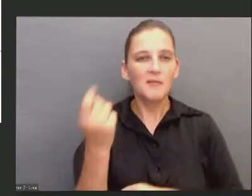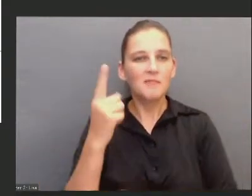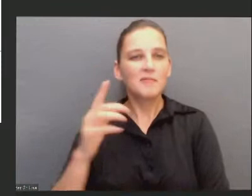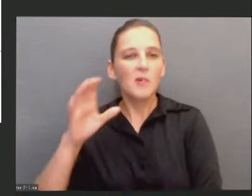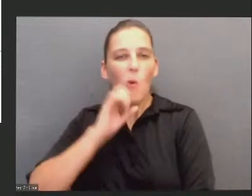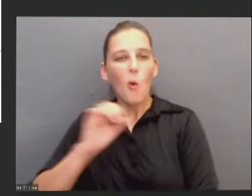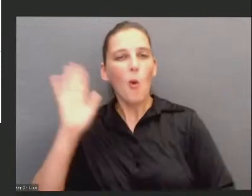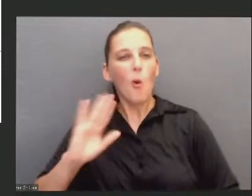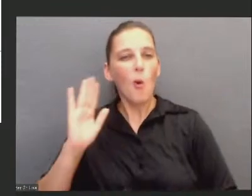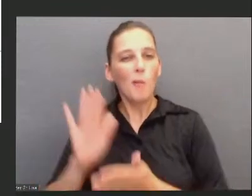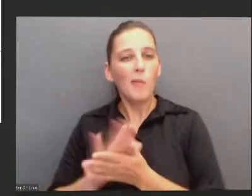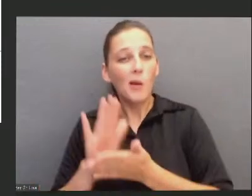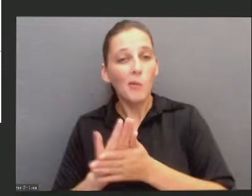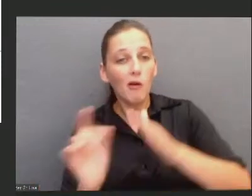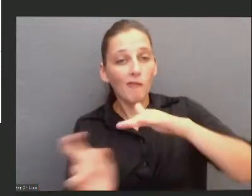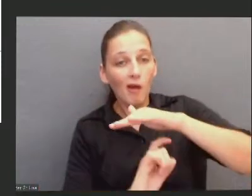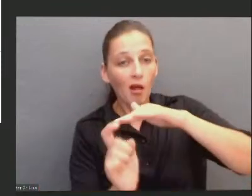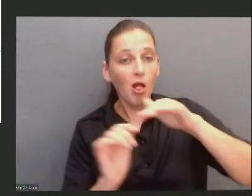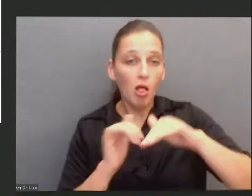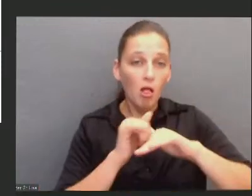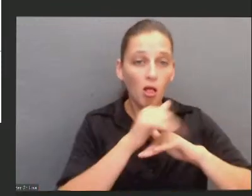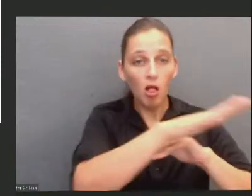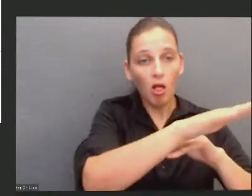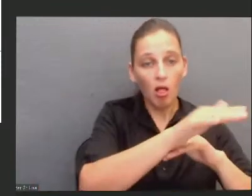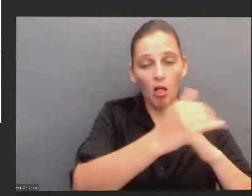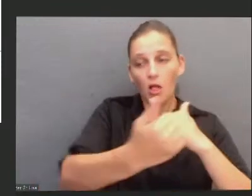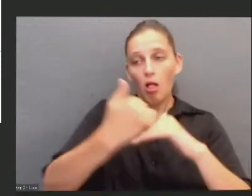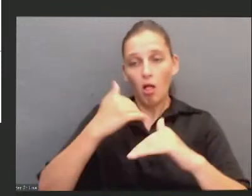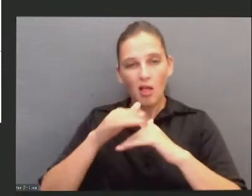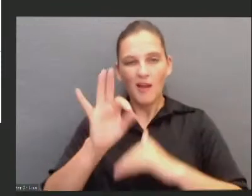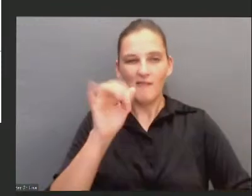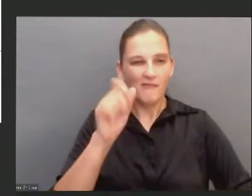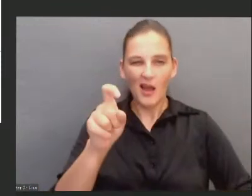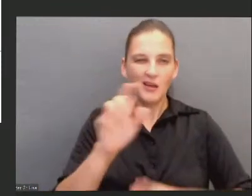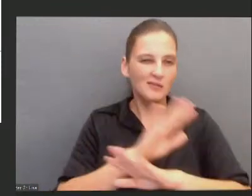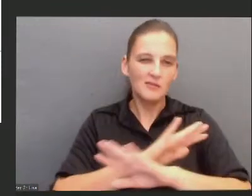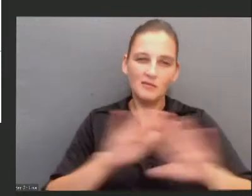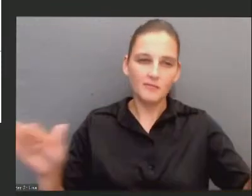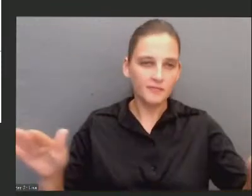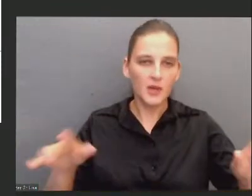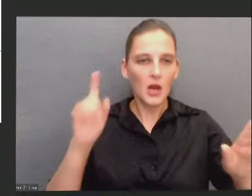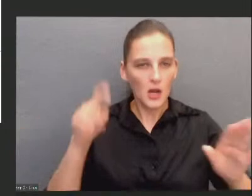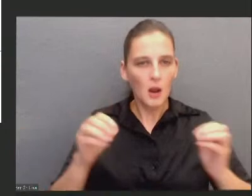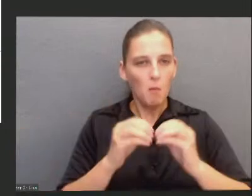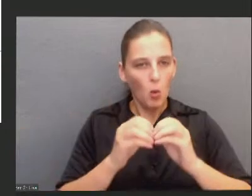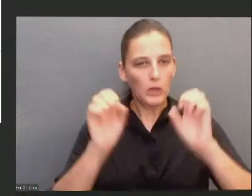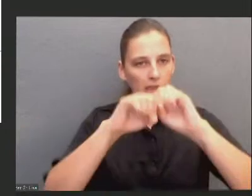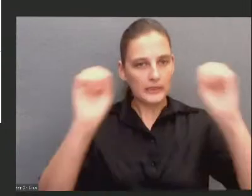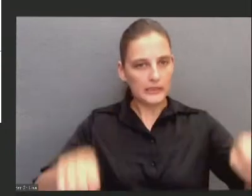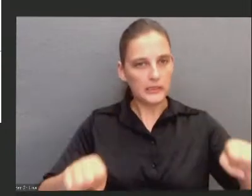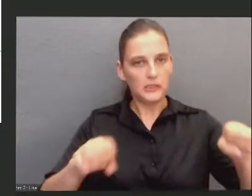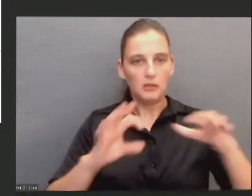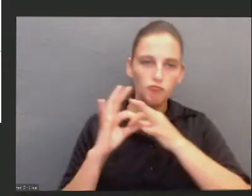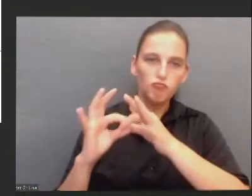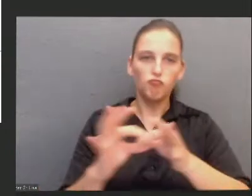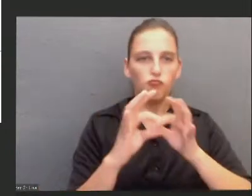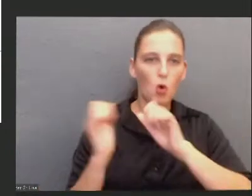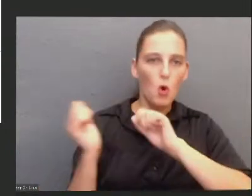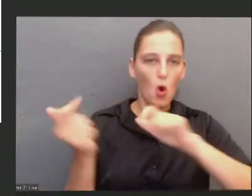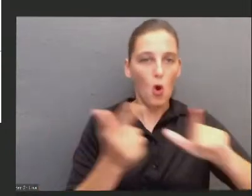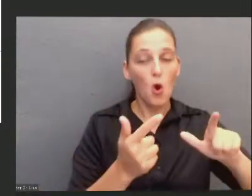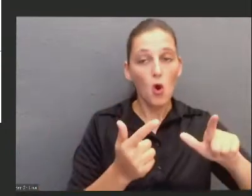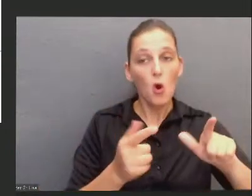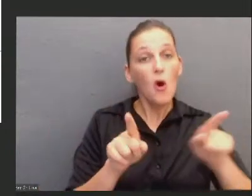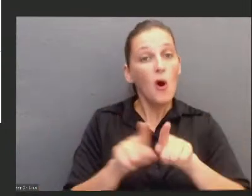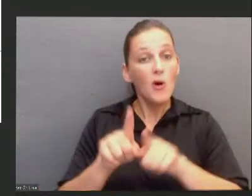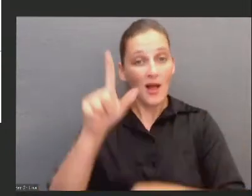and doctors' offices and public health departments. And it also needs to include, importantly, automatic lab reporting. that's something that